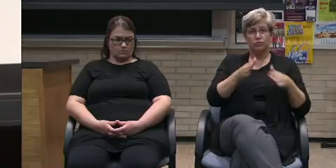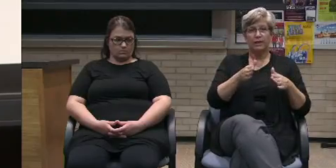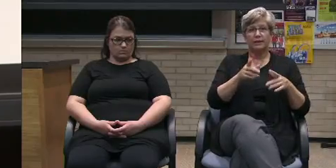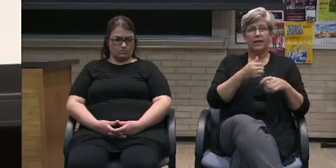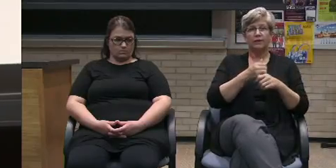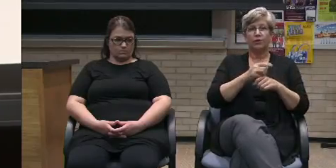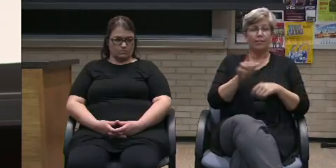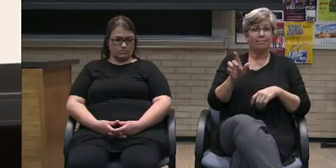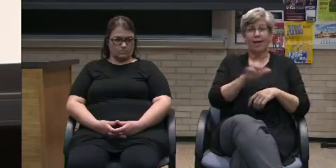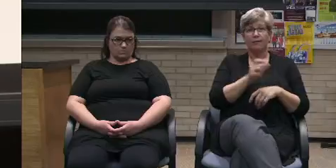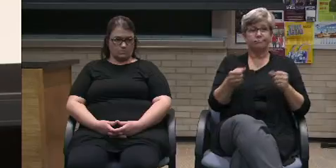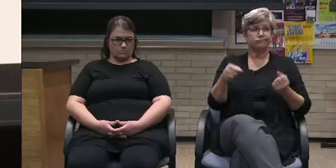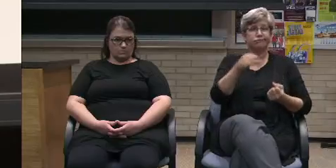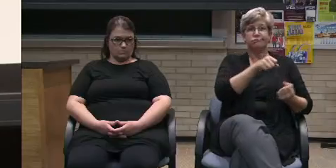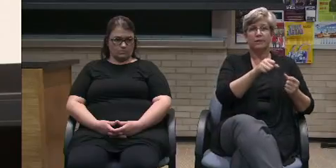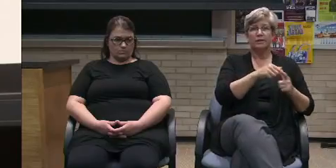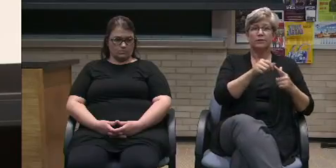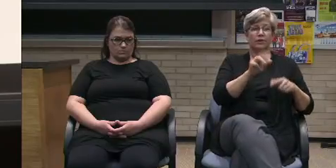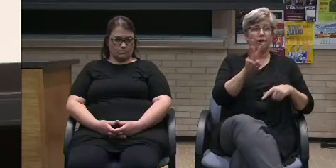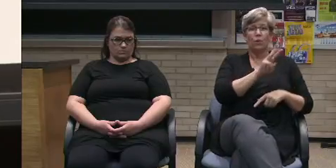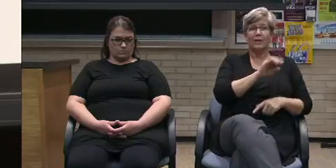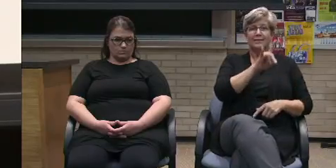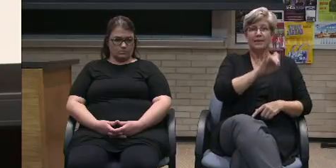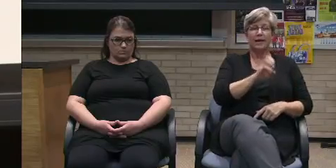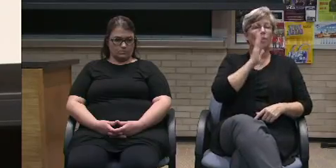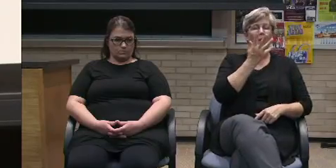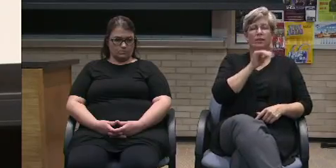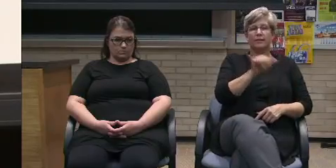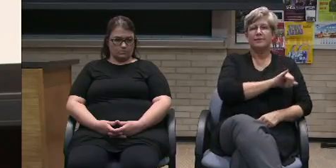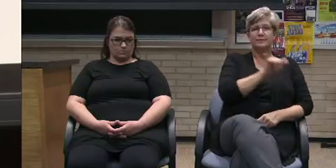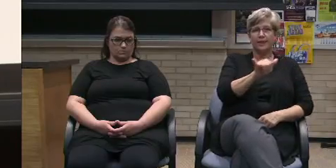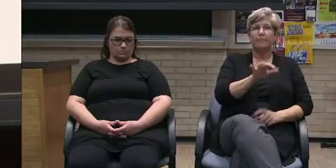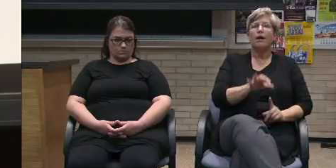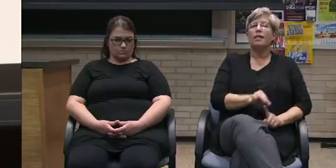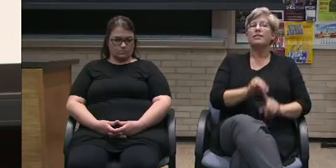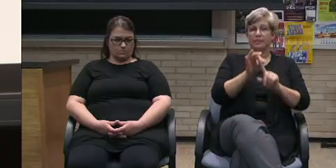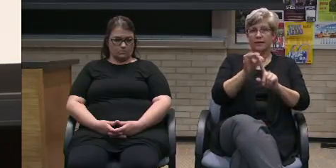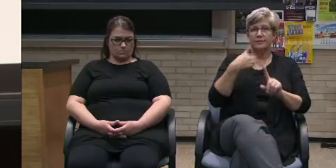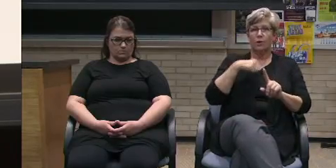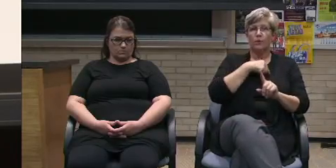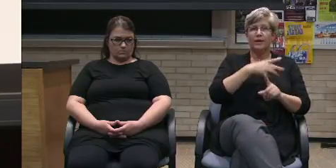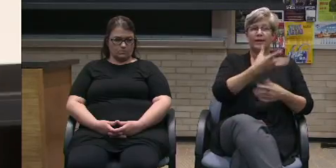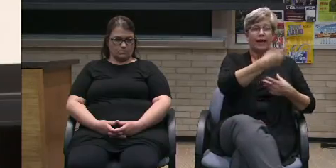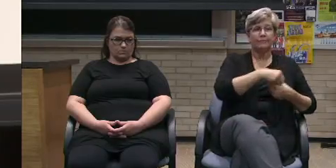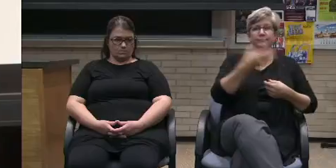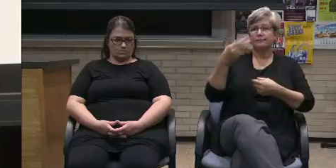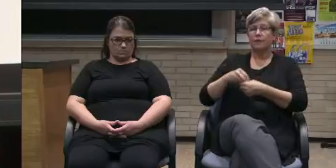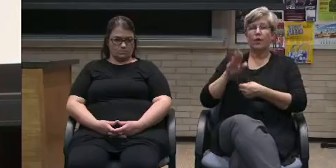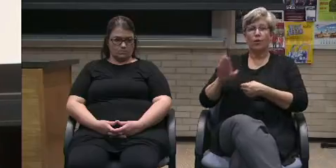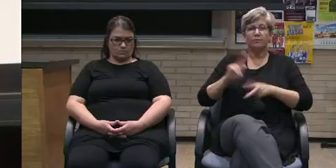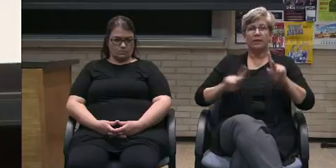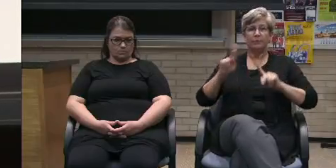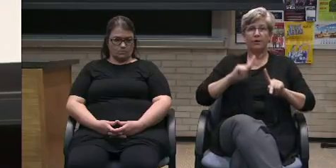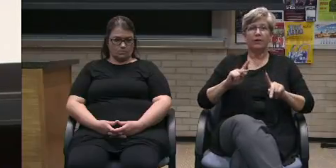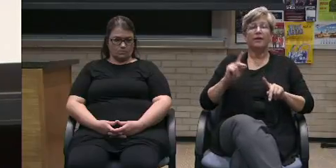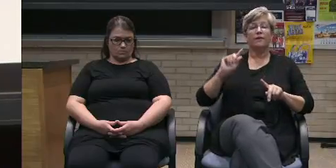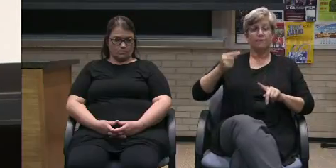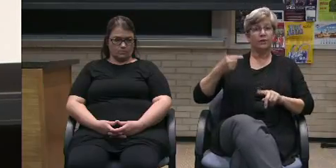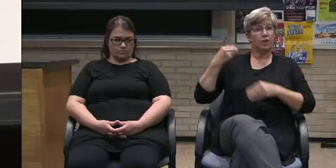deep Lower West Side and it's going to look the same, unless we can engage those folks, the folks who are first